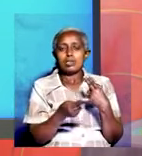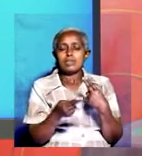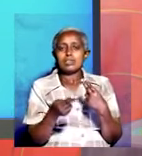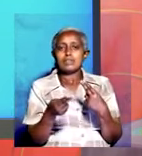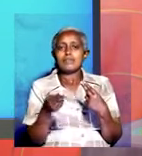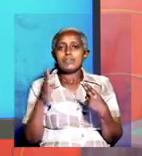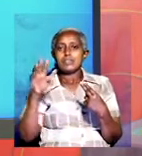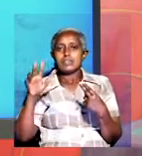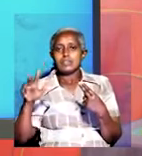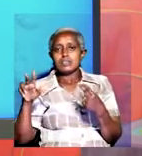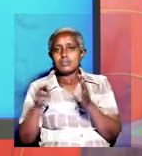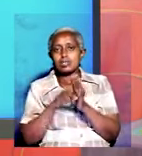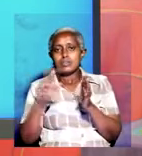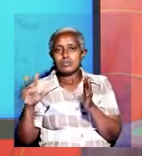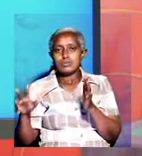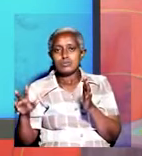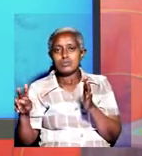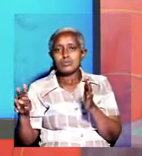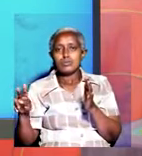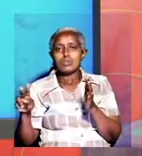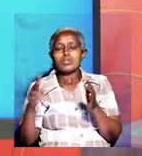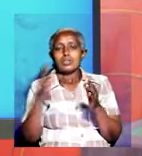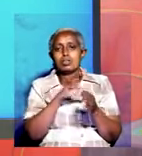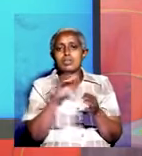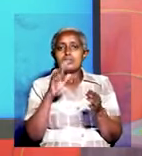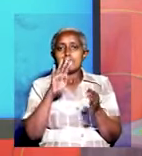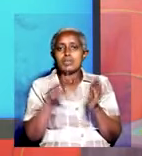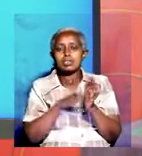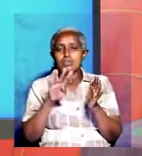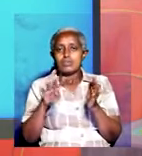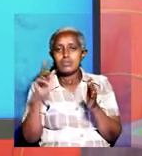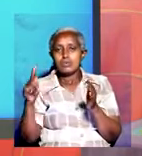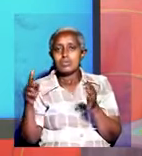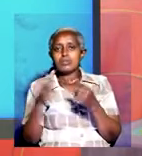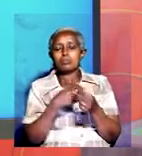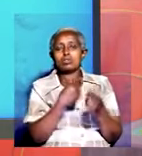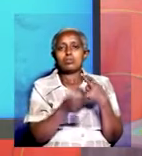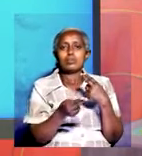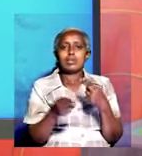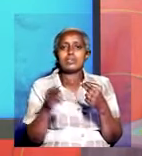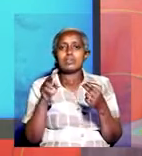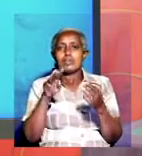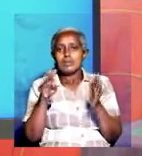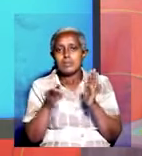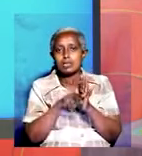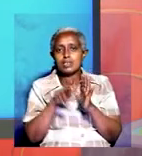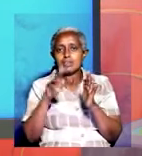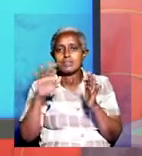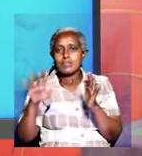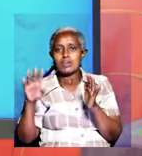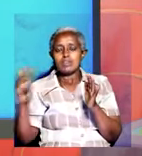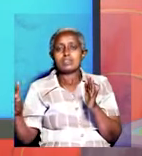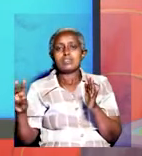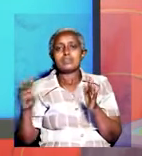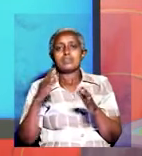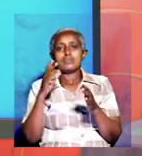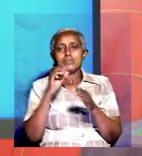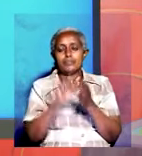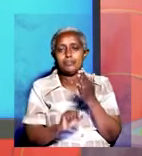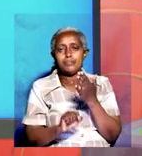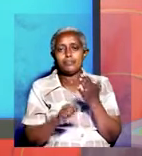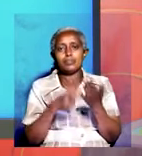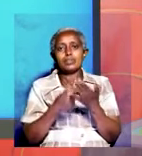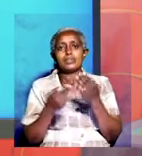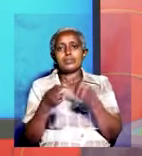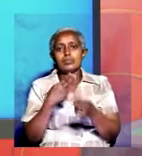multiplies 3 minus 2. And minus 4 1 multiplies this column, and this minus 5 6. So